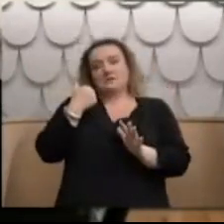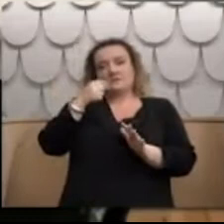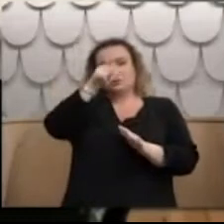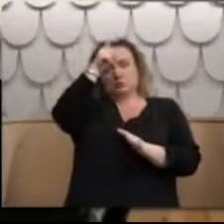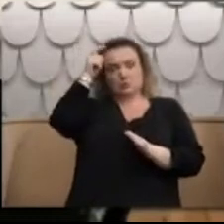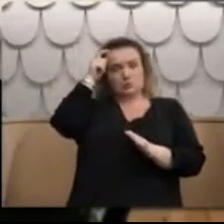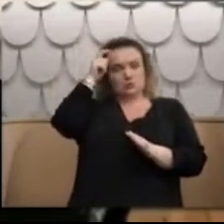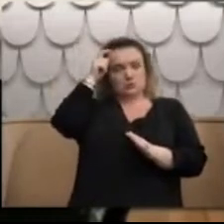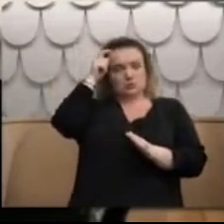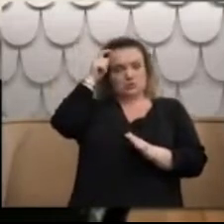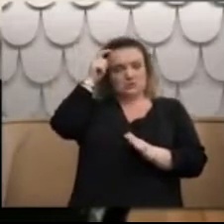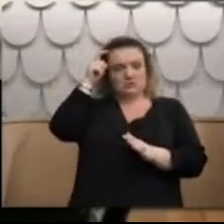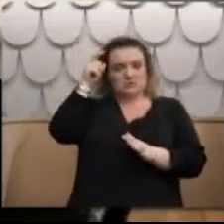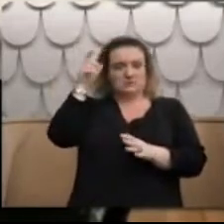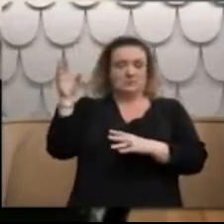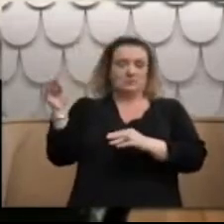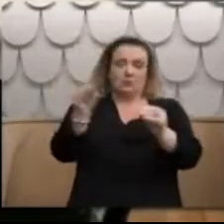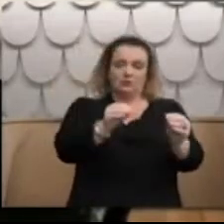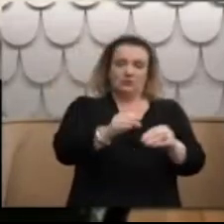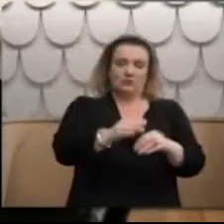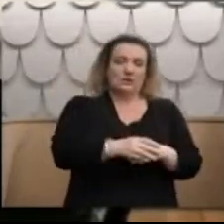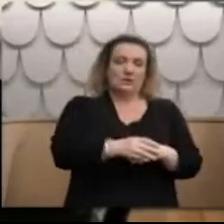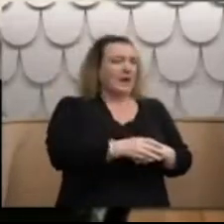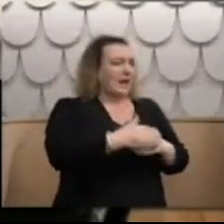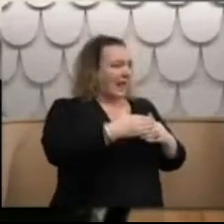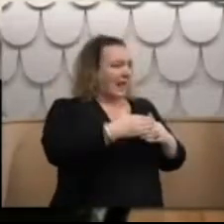don't, that's fine. How long did they shock you for?